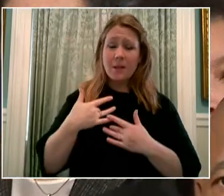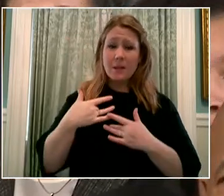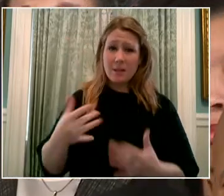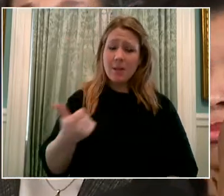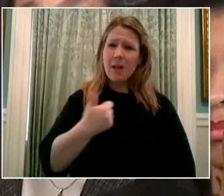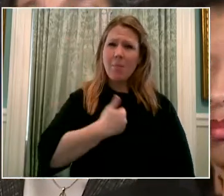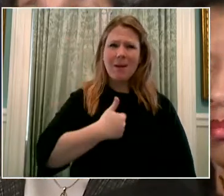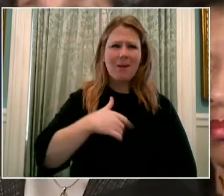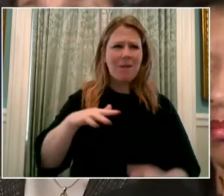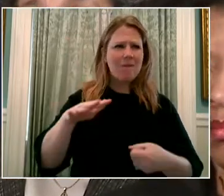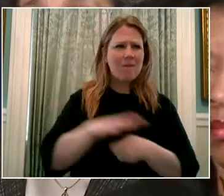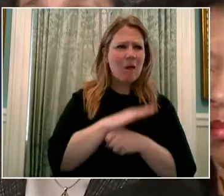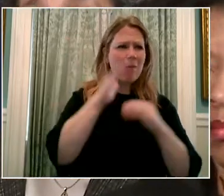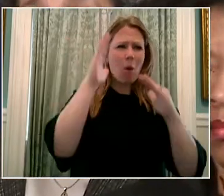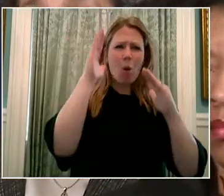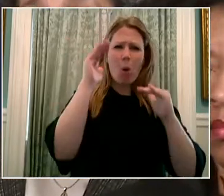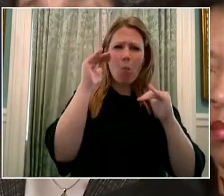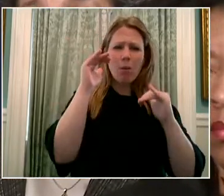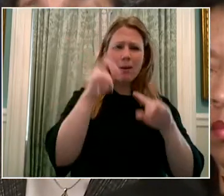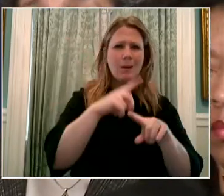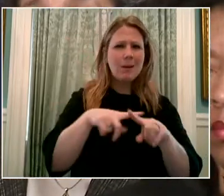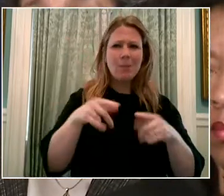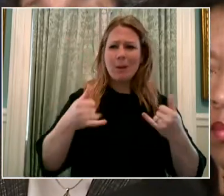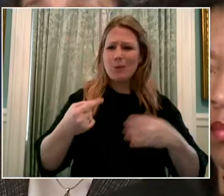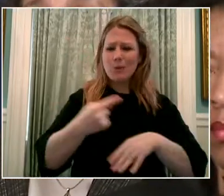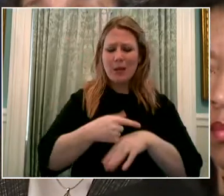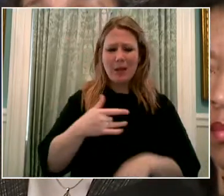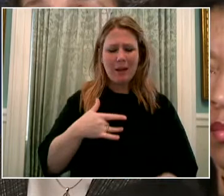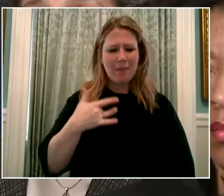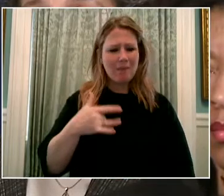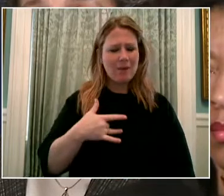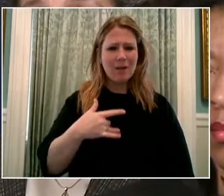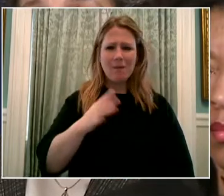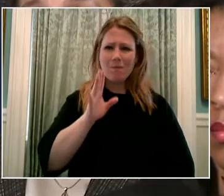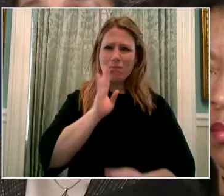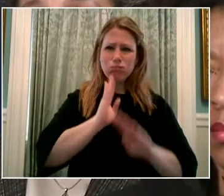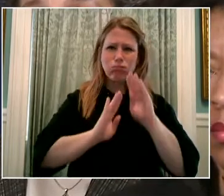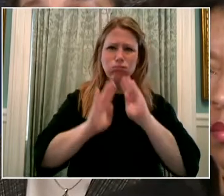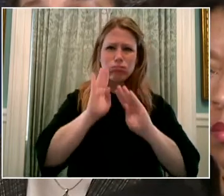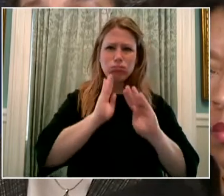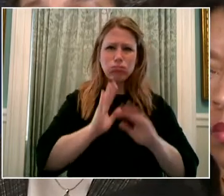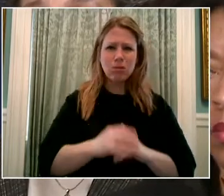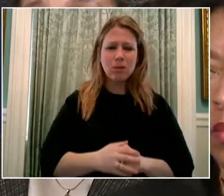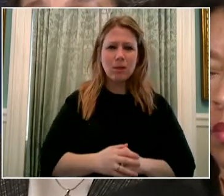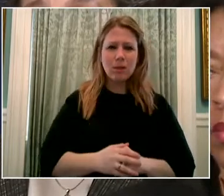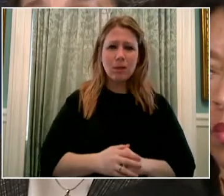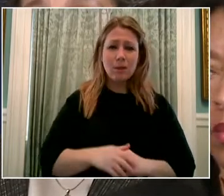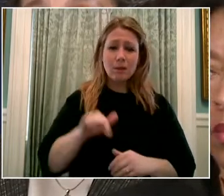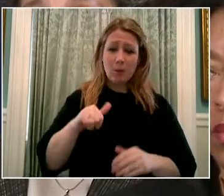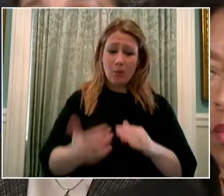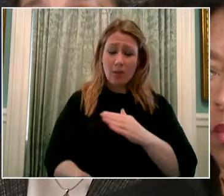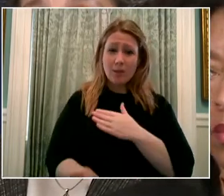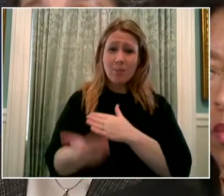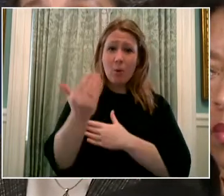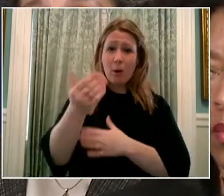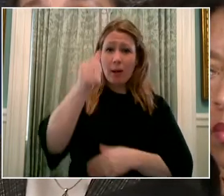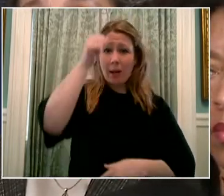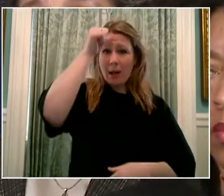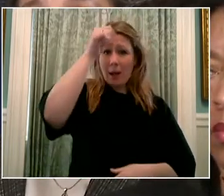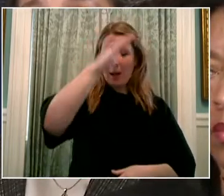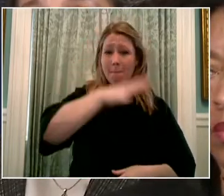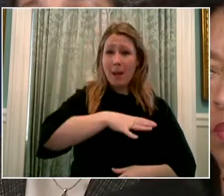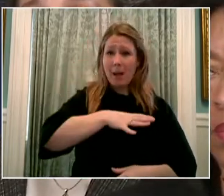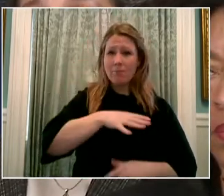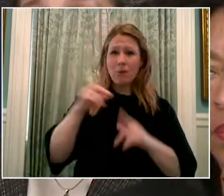frustrated. As I was waiting to come onto the press conference, a man came over to me, a photographer, very excited because today was his